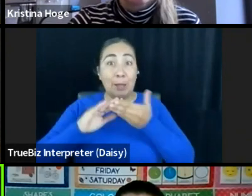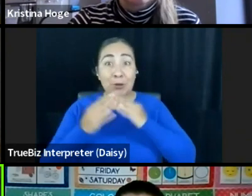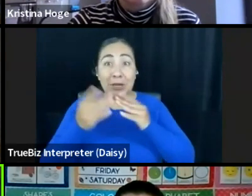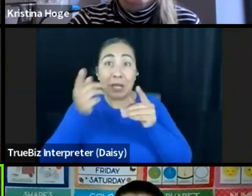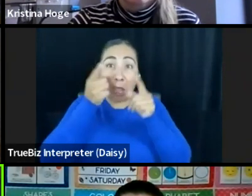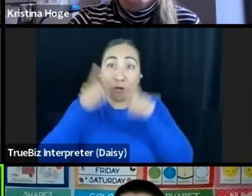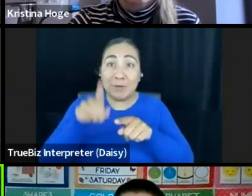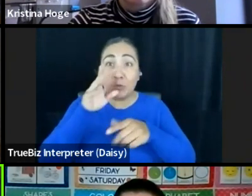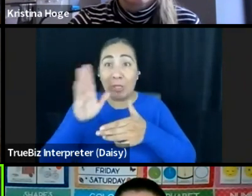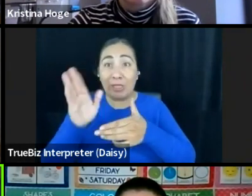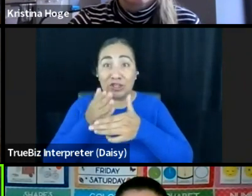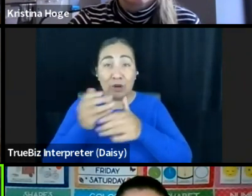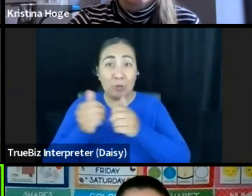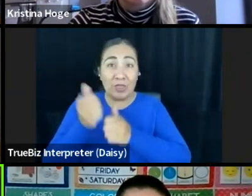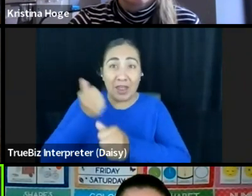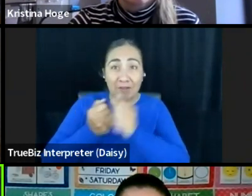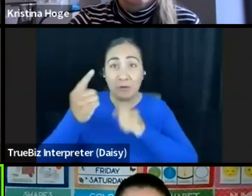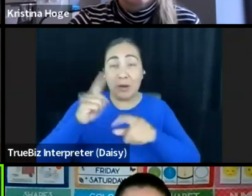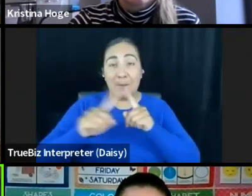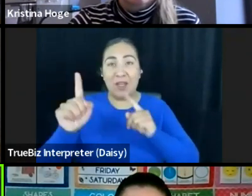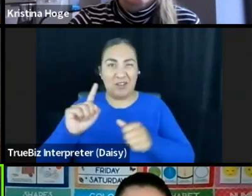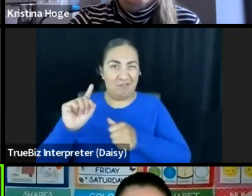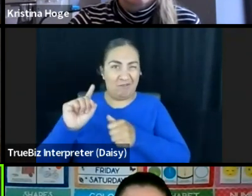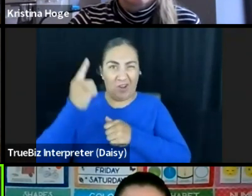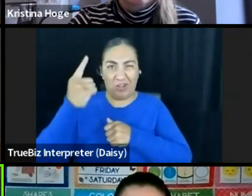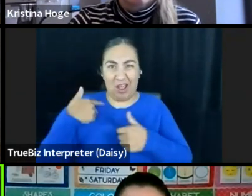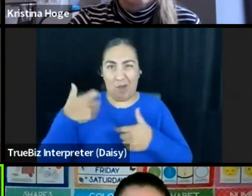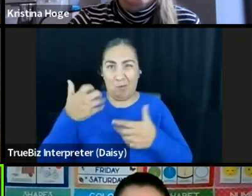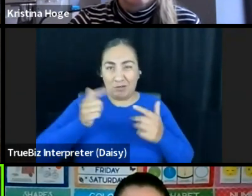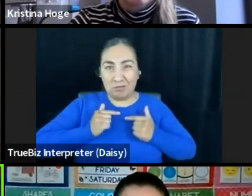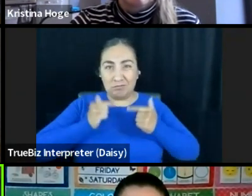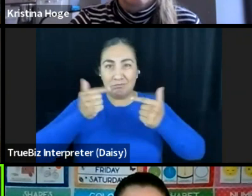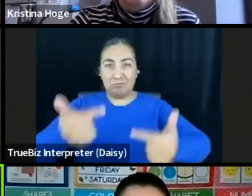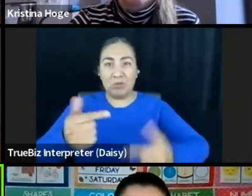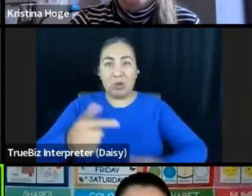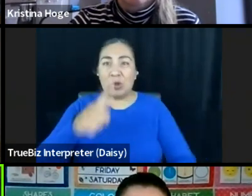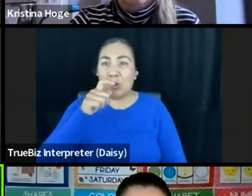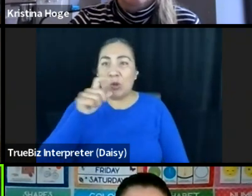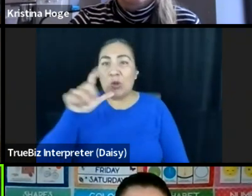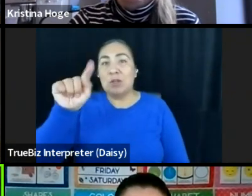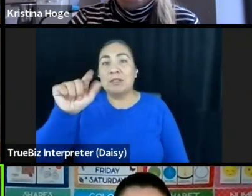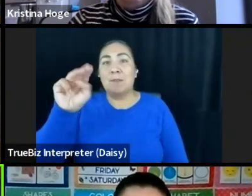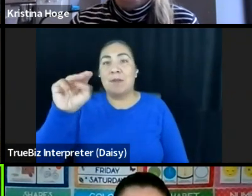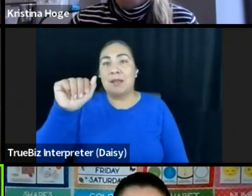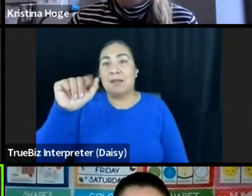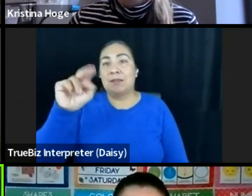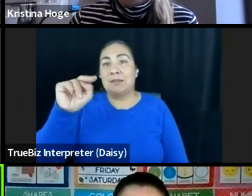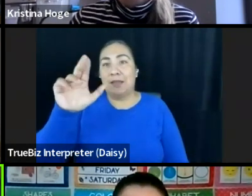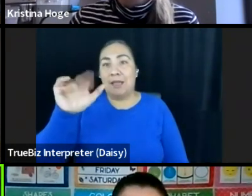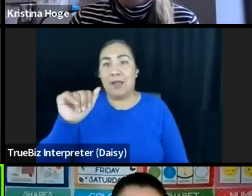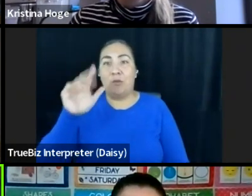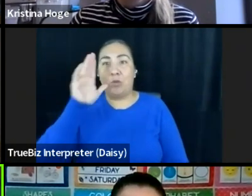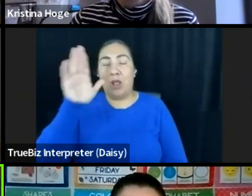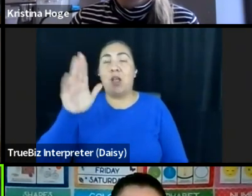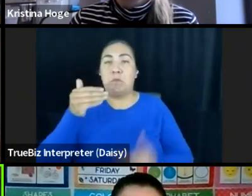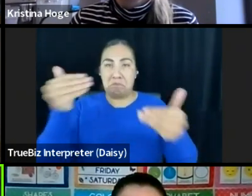everyone, but first I would like to pass the space over to Tamanya, who is going to start us off with our land